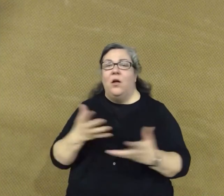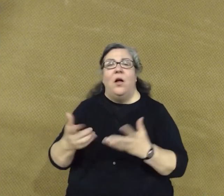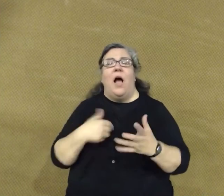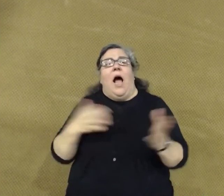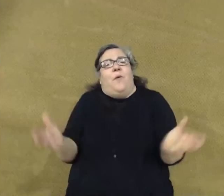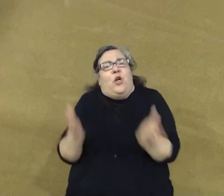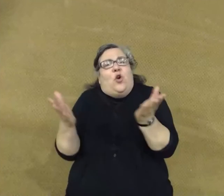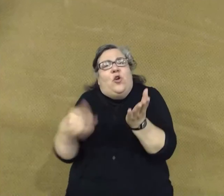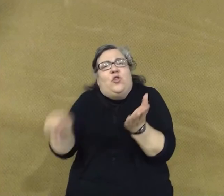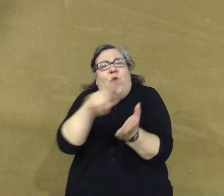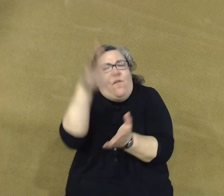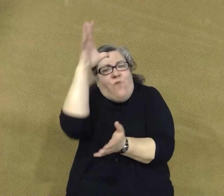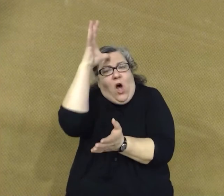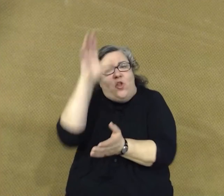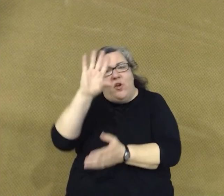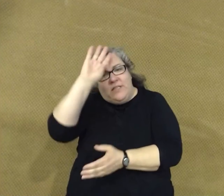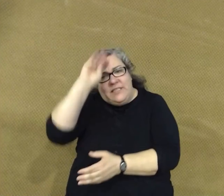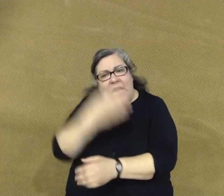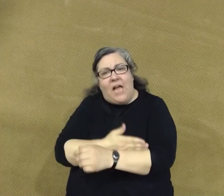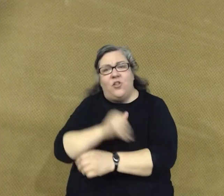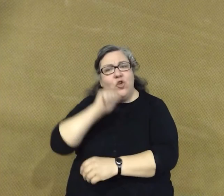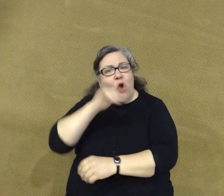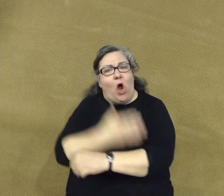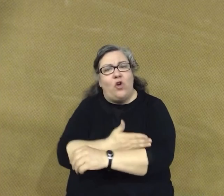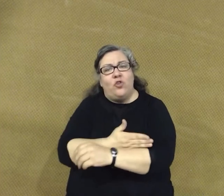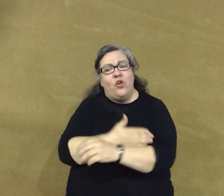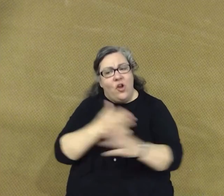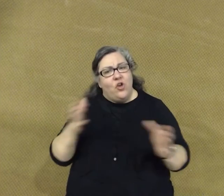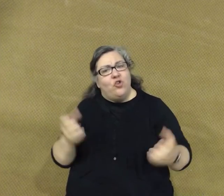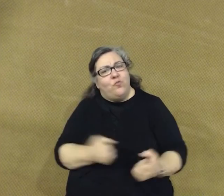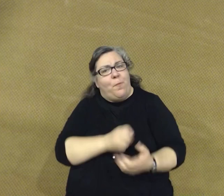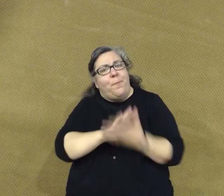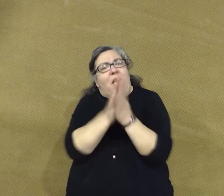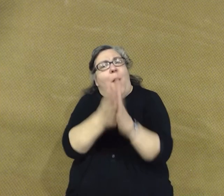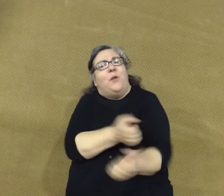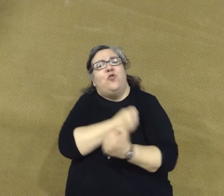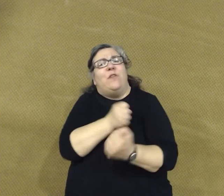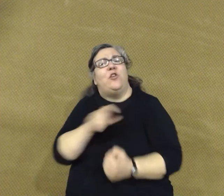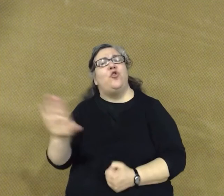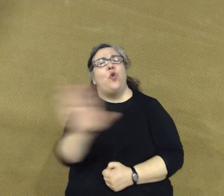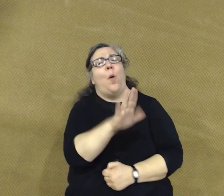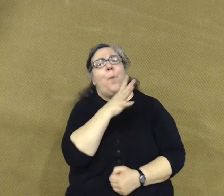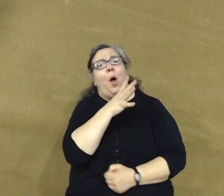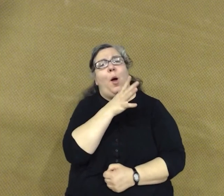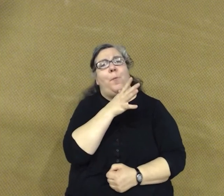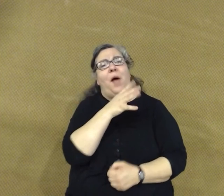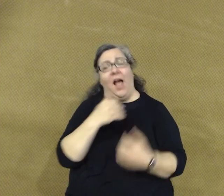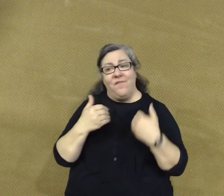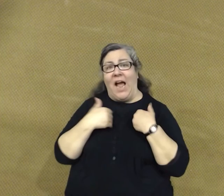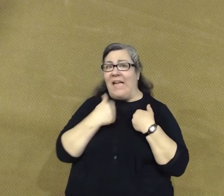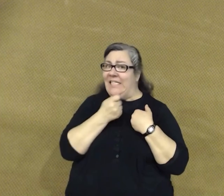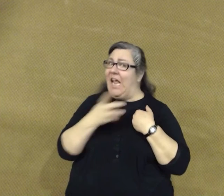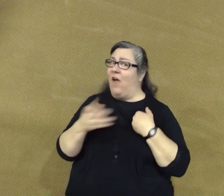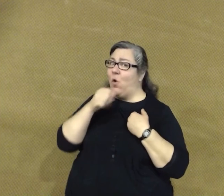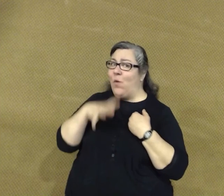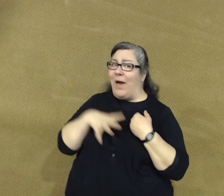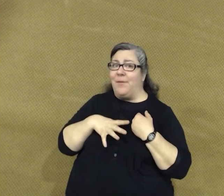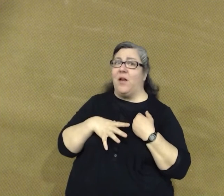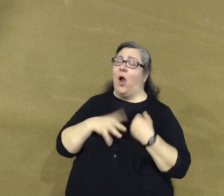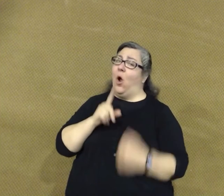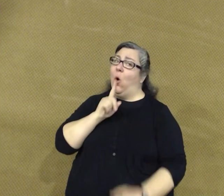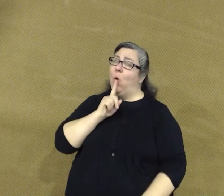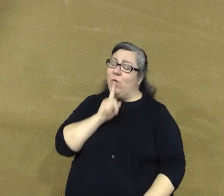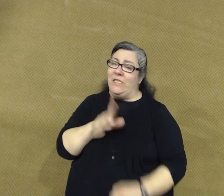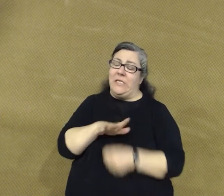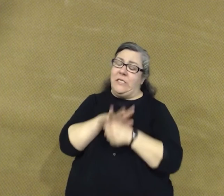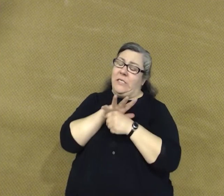encourage fathers and sons and daughters, be a strength to your mom. I've got reports from a number of women that are really, really